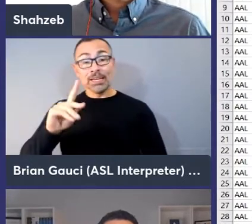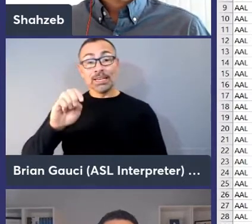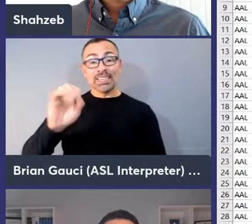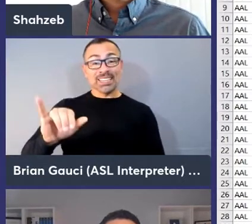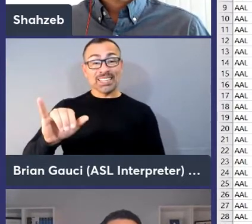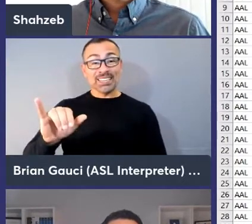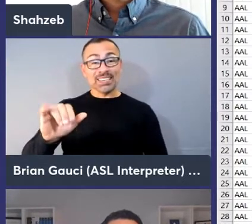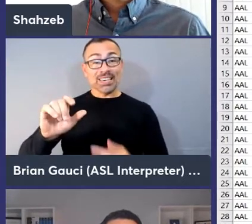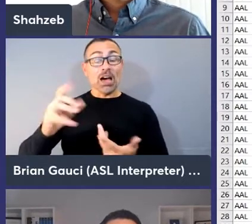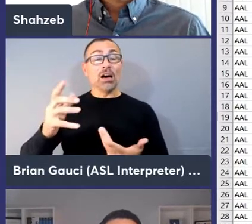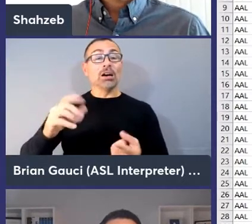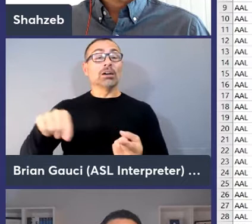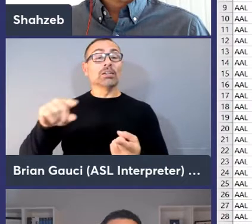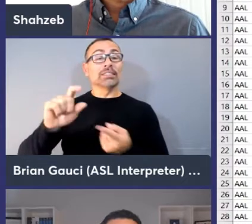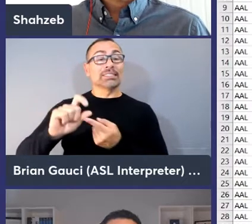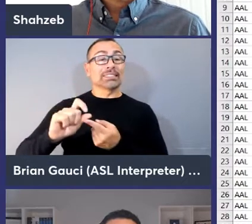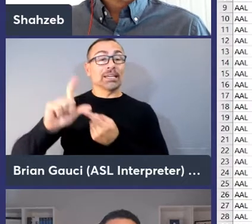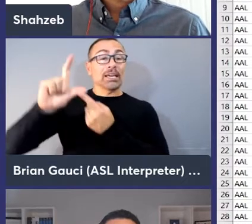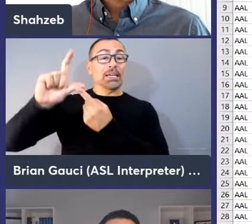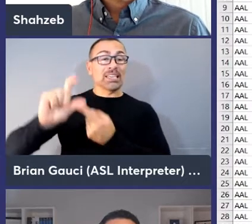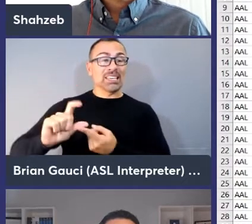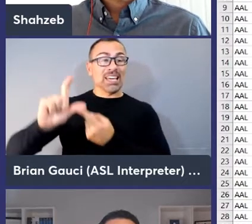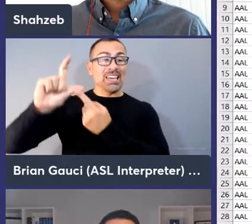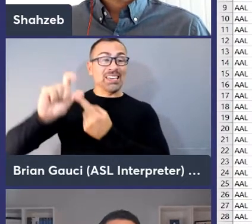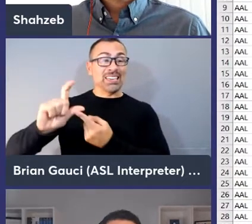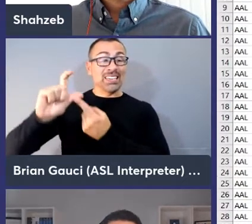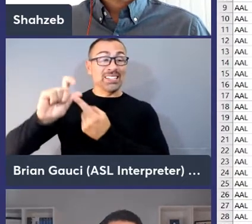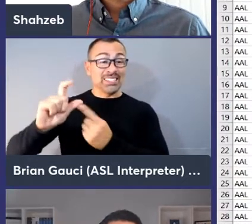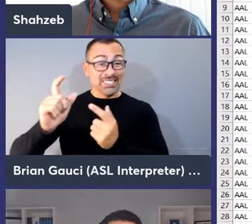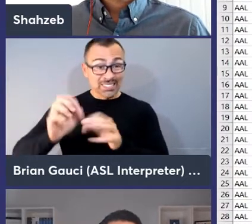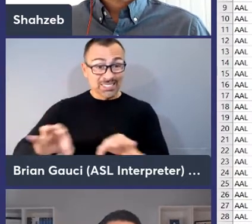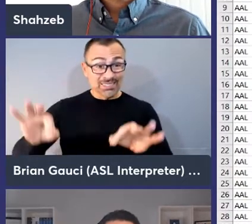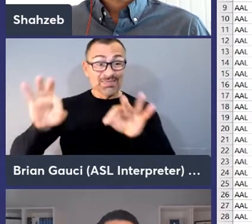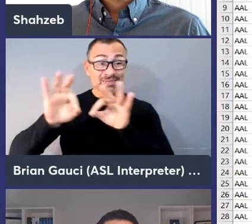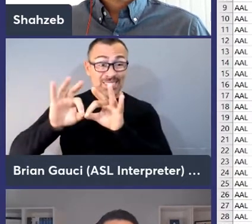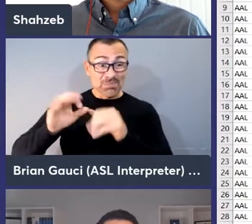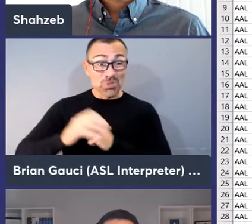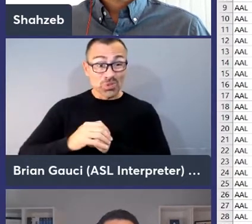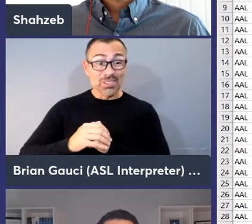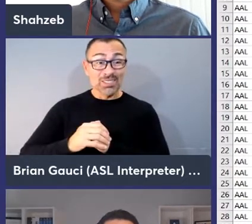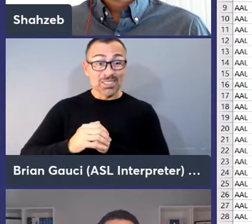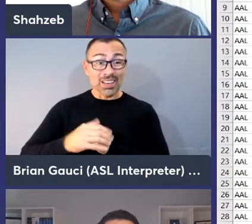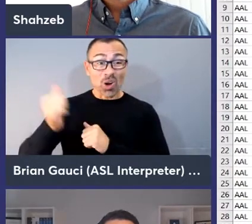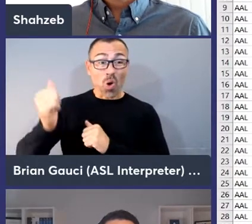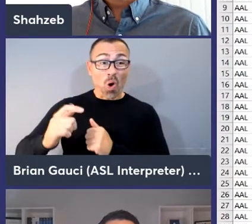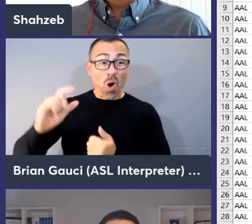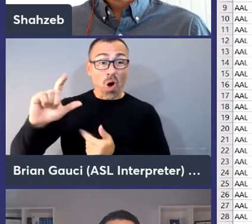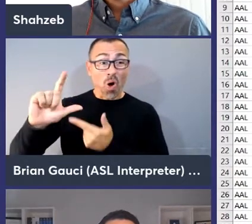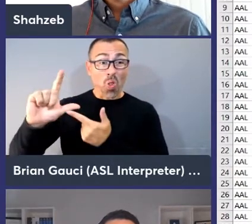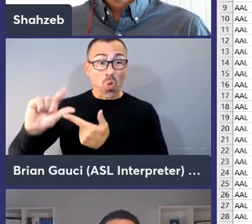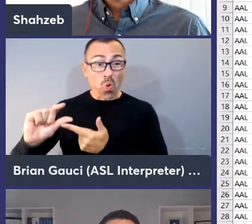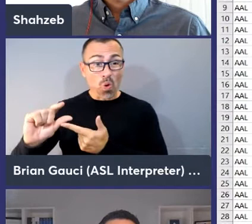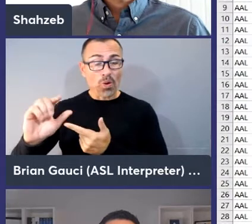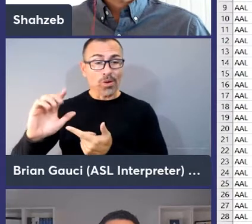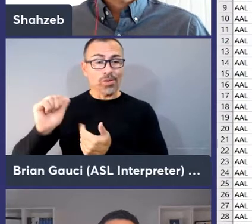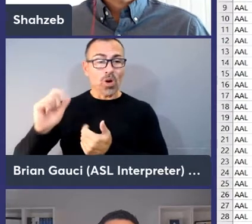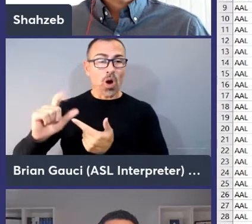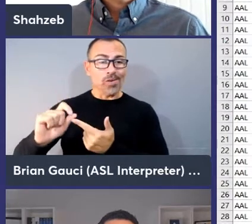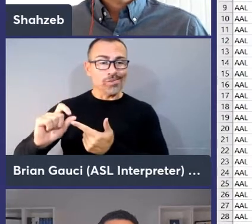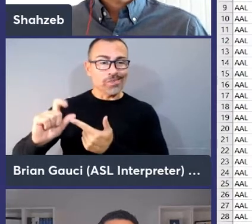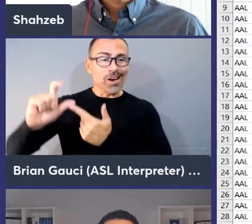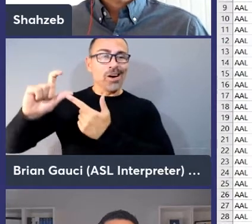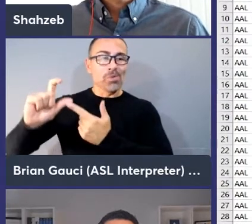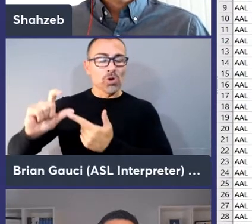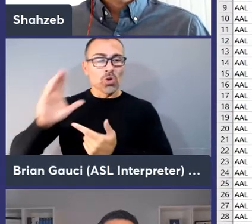all upper the key that you have yeah. to kind of avoid having multiple keys, but a varying